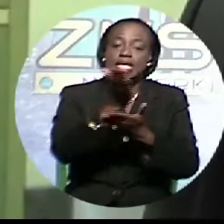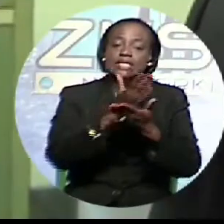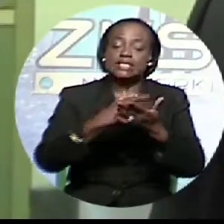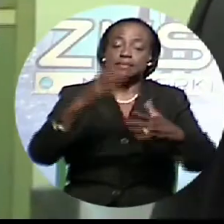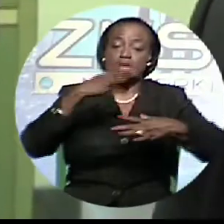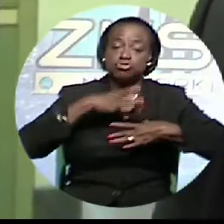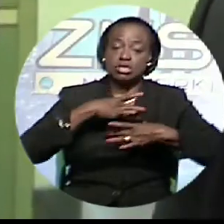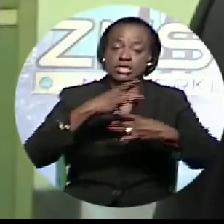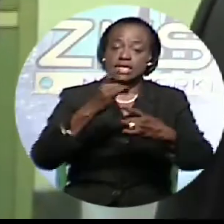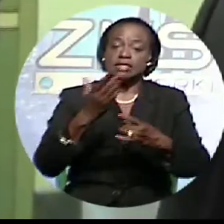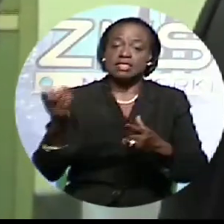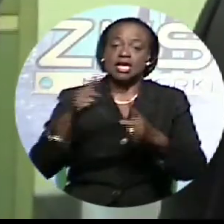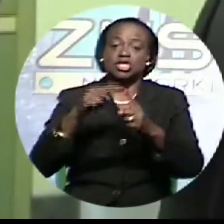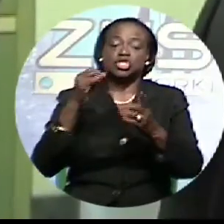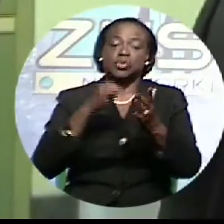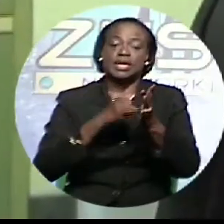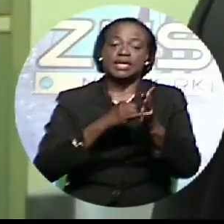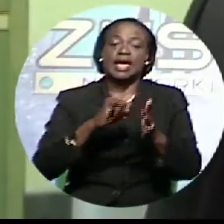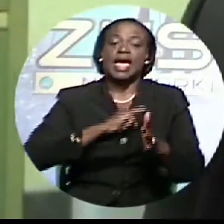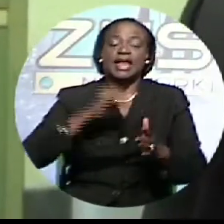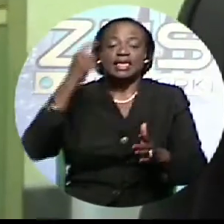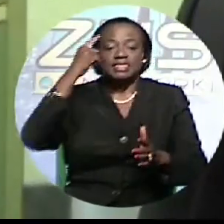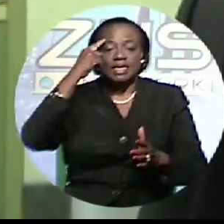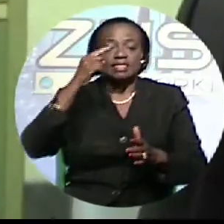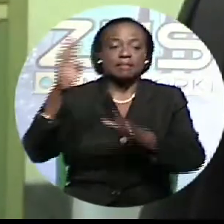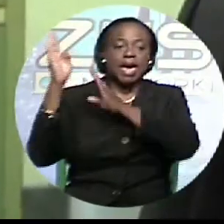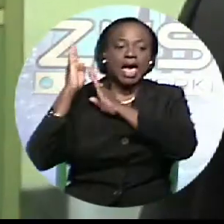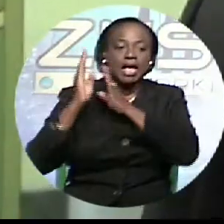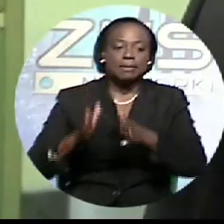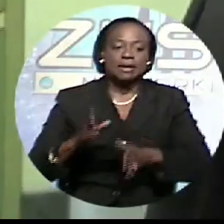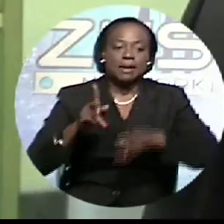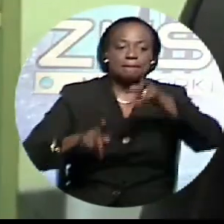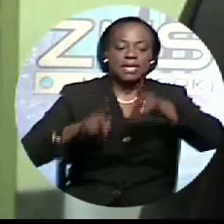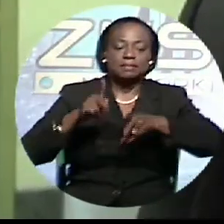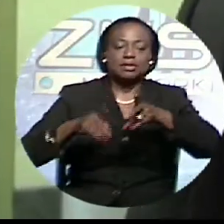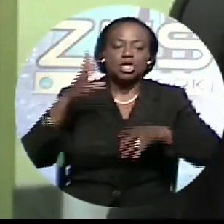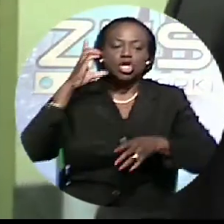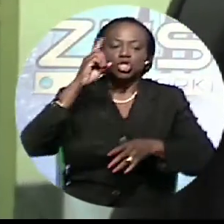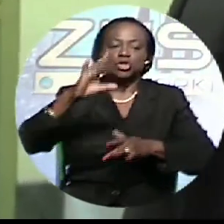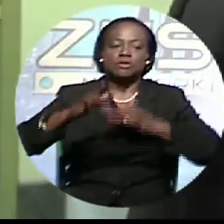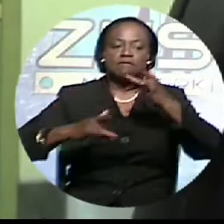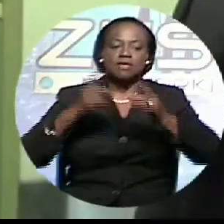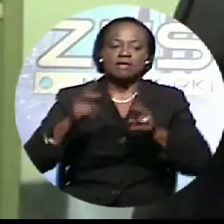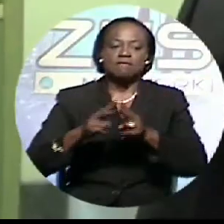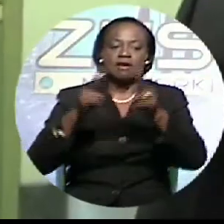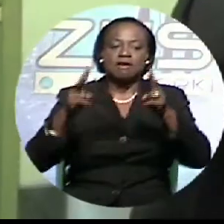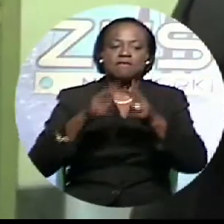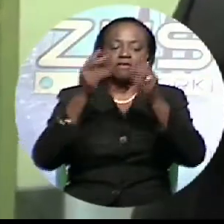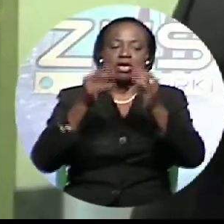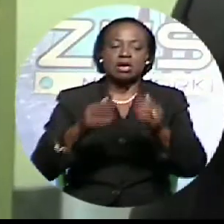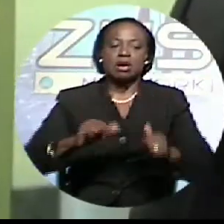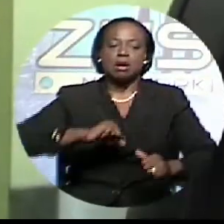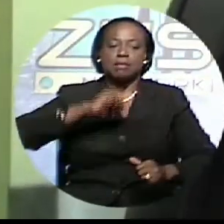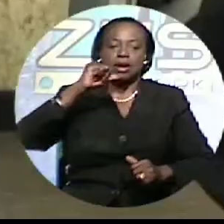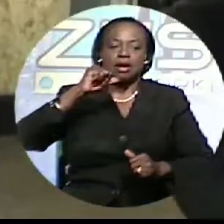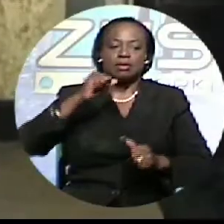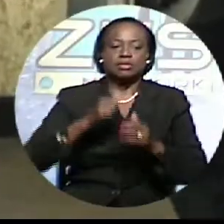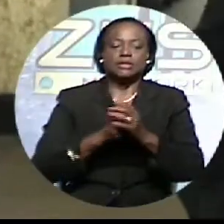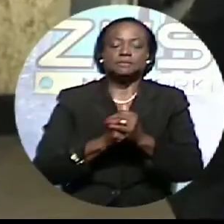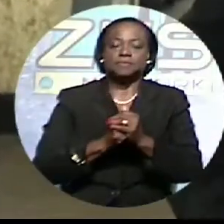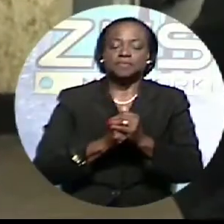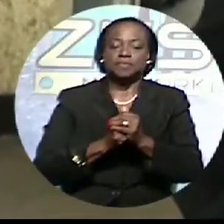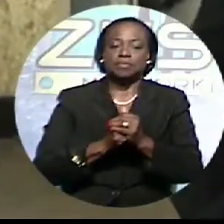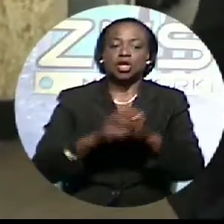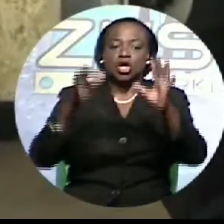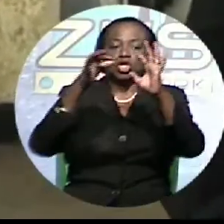dimensions to it. And I think the Bahamian people should feel very proud about this new dispensation. Joining